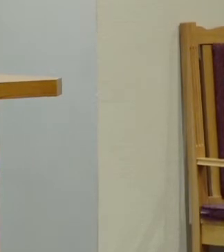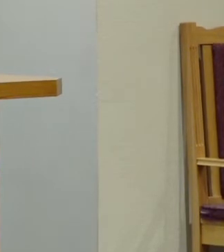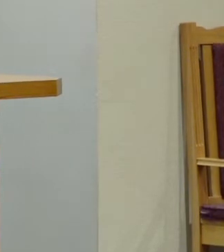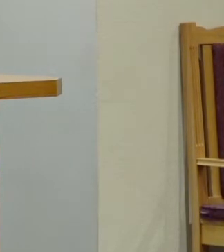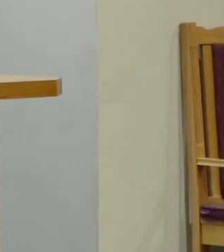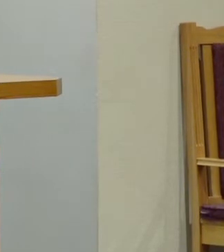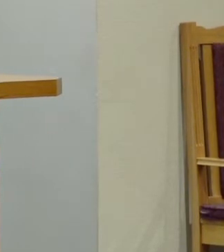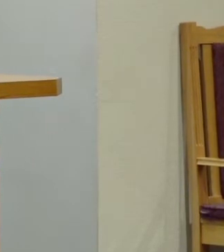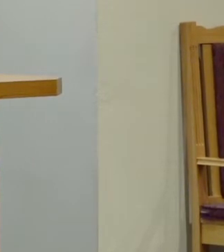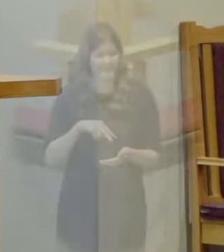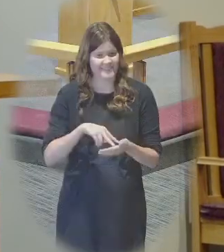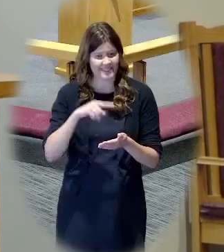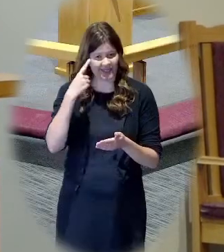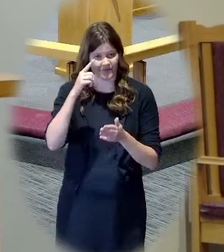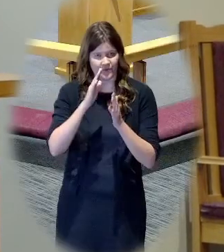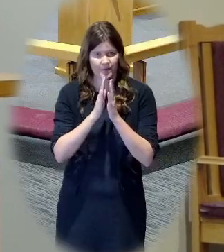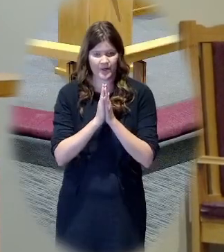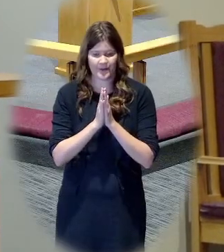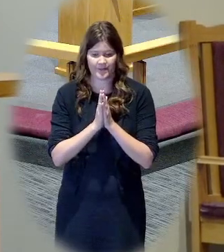rise for prayer.